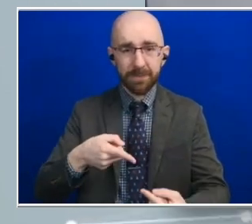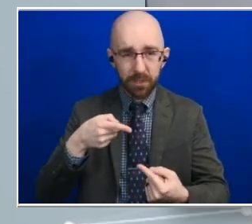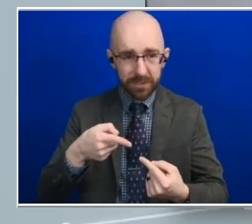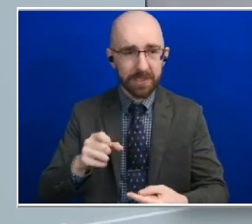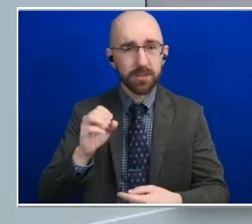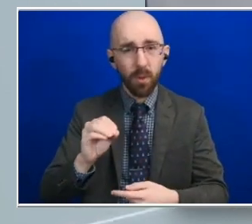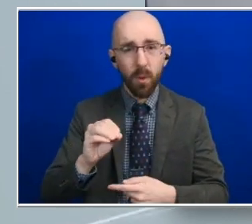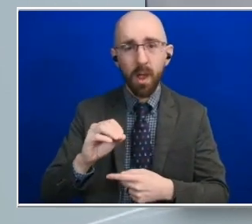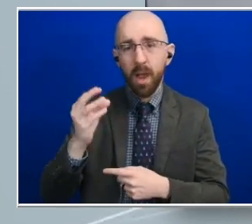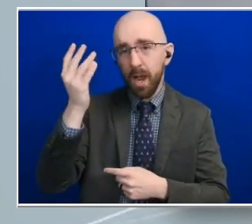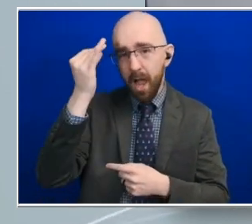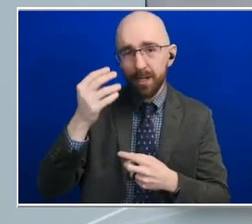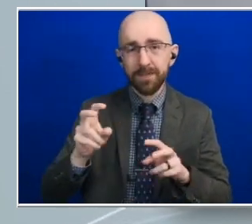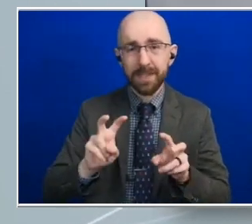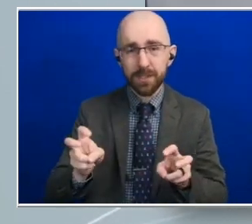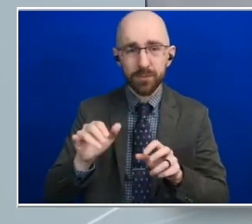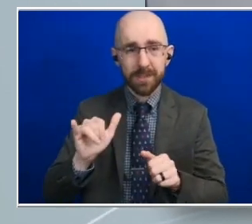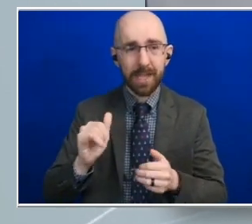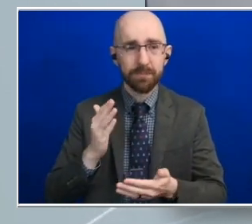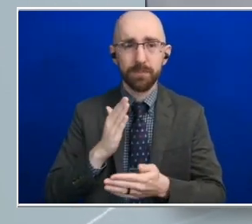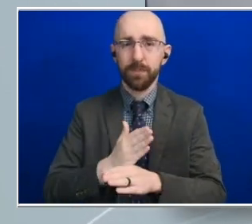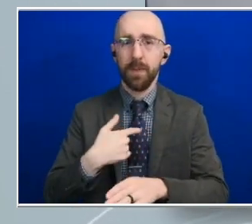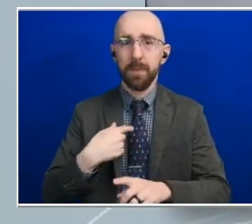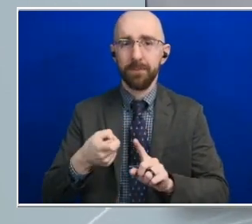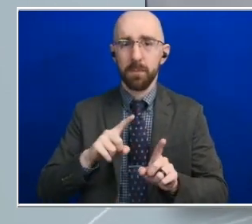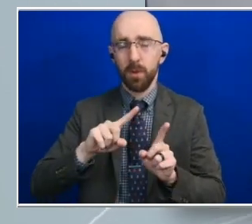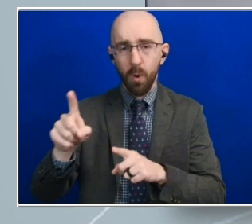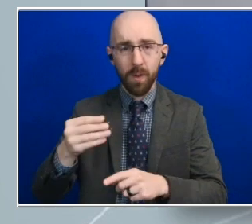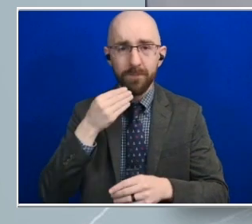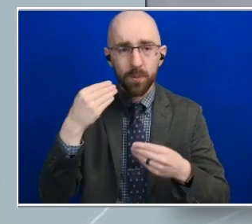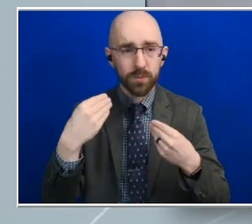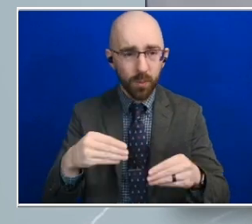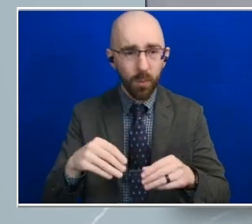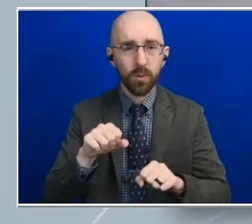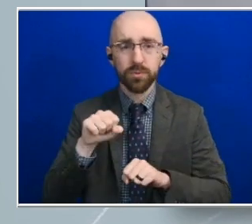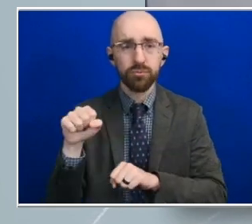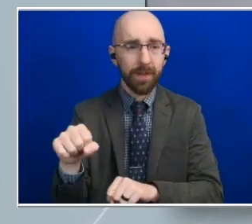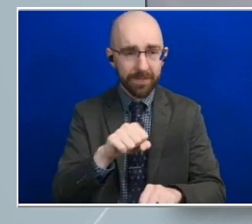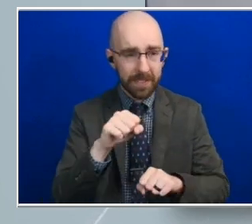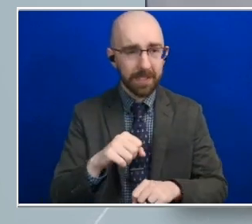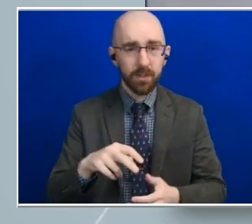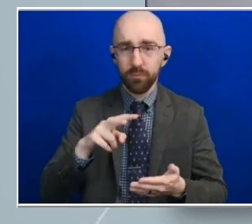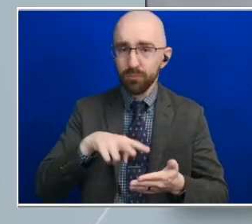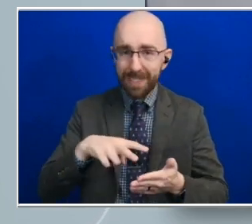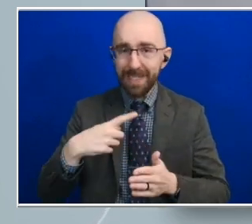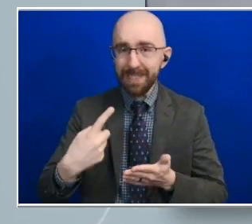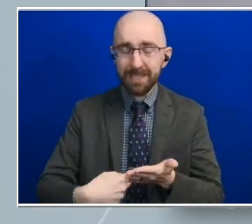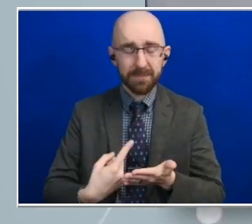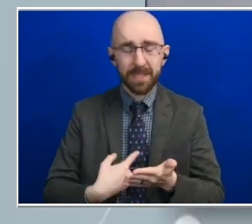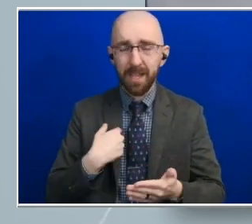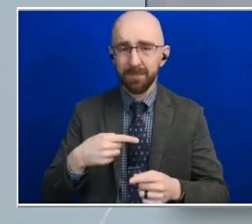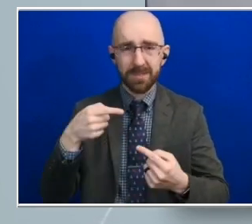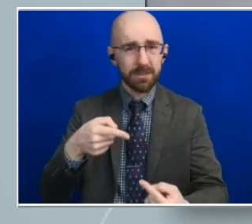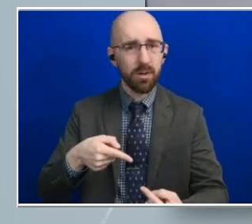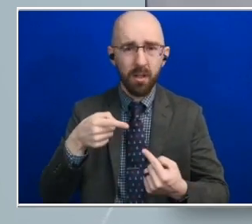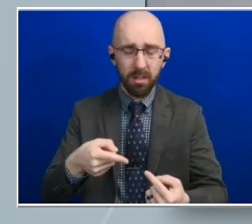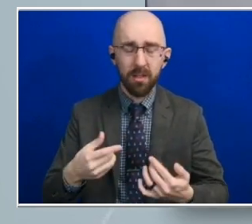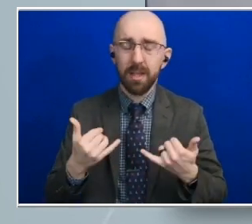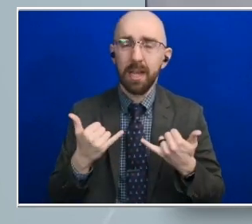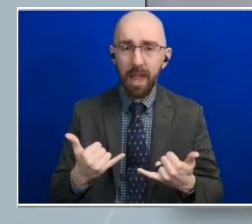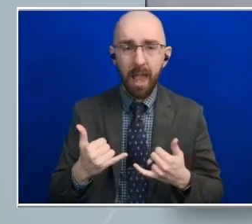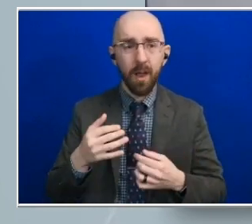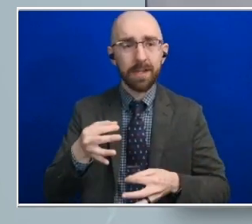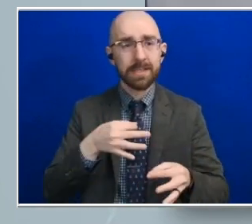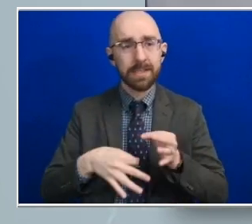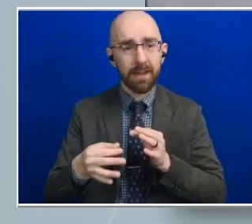that stopped me from going to grocery stores, driving, even reading sometimes. And now, instead of running the mile in